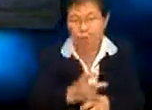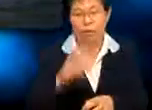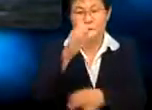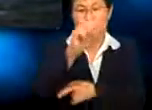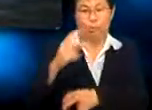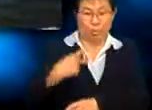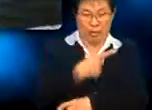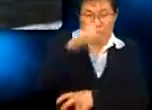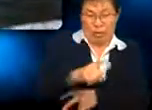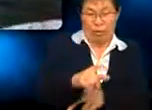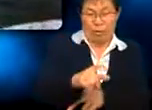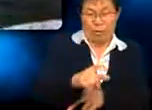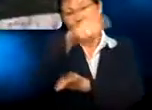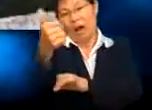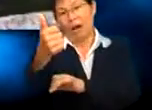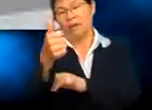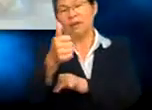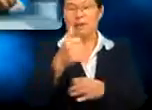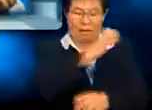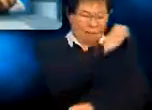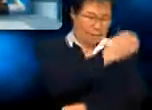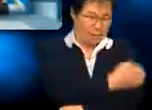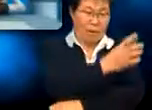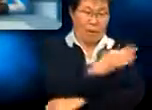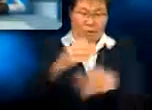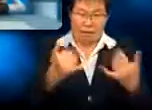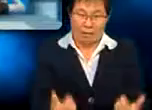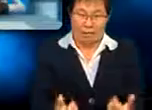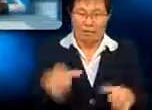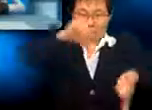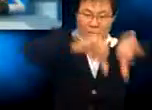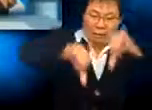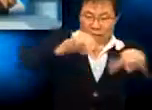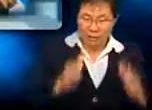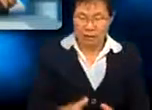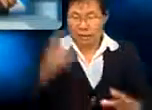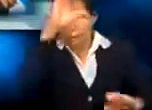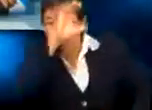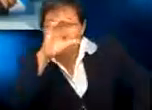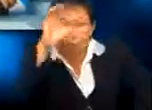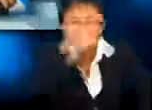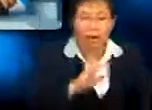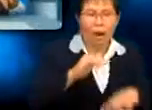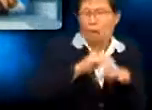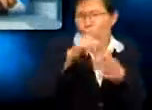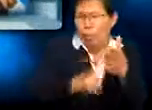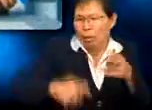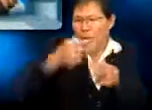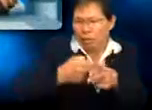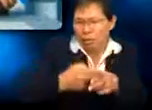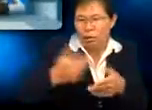need to find other forms of energy. And now, scientists are looking at what is